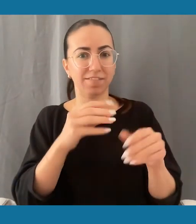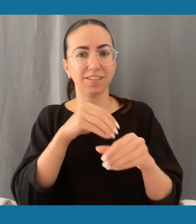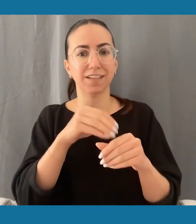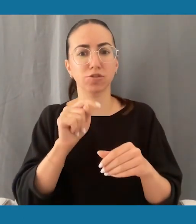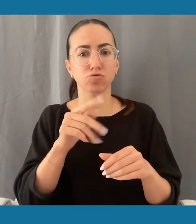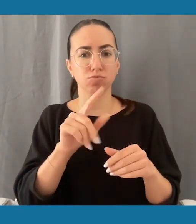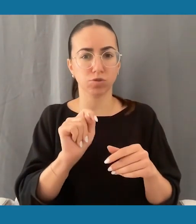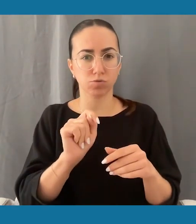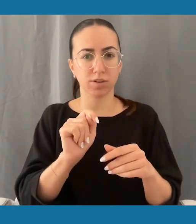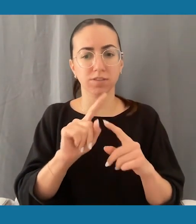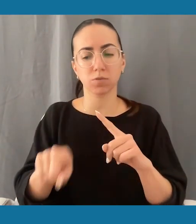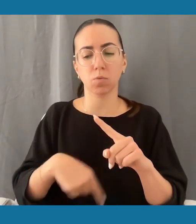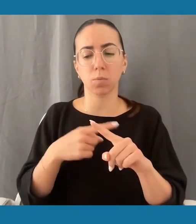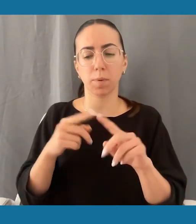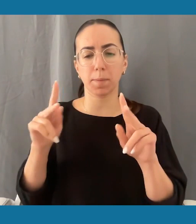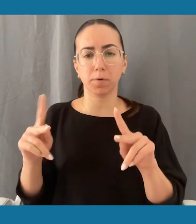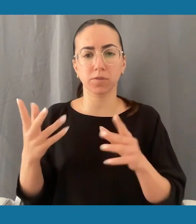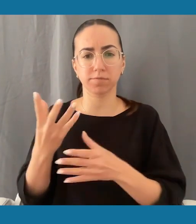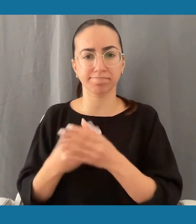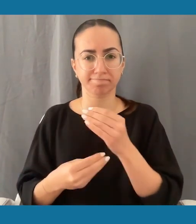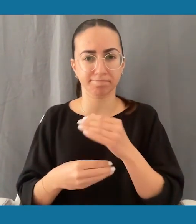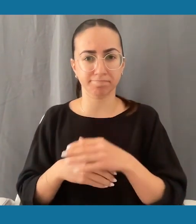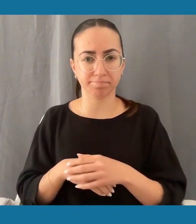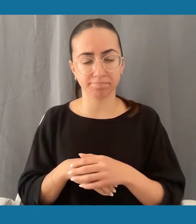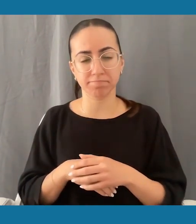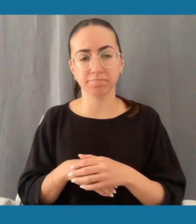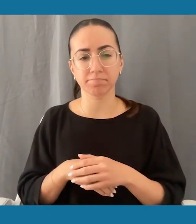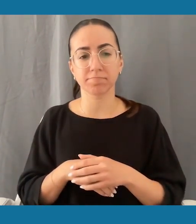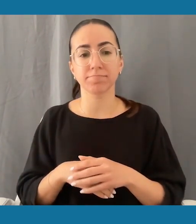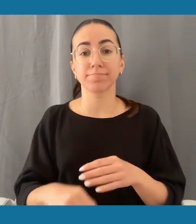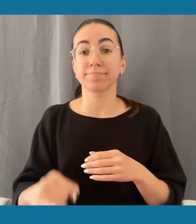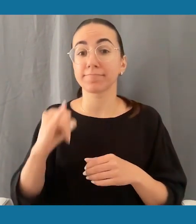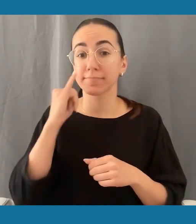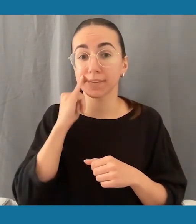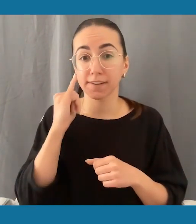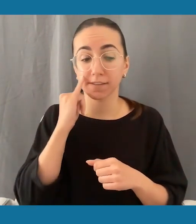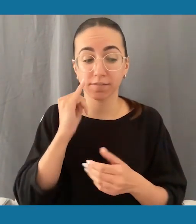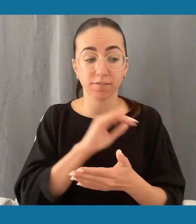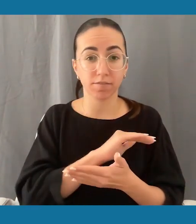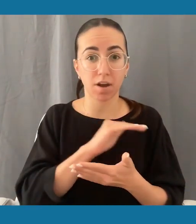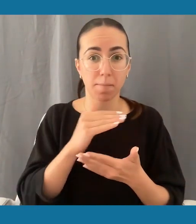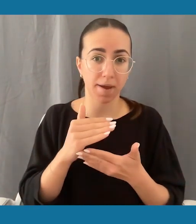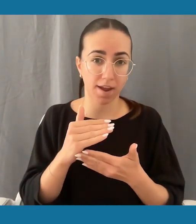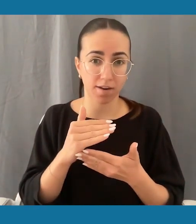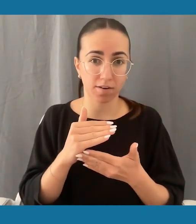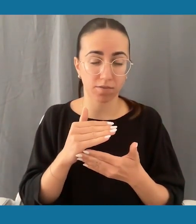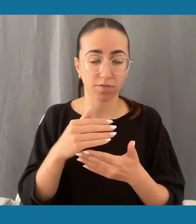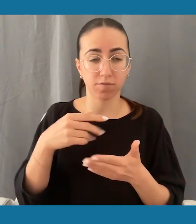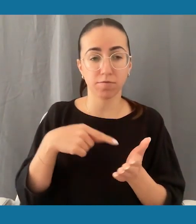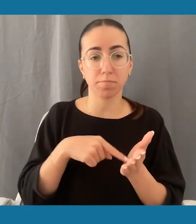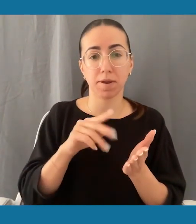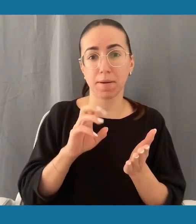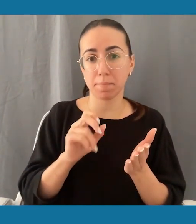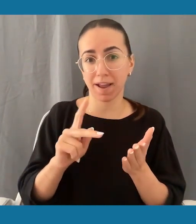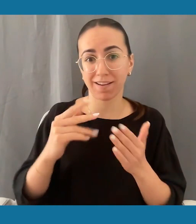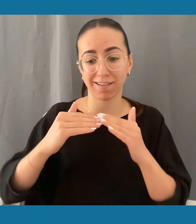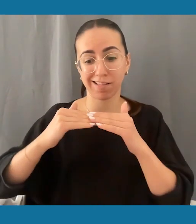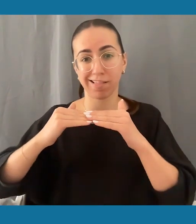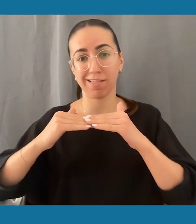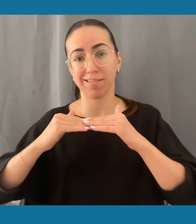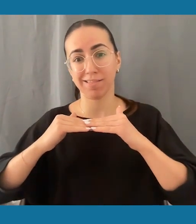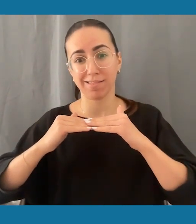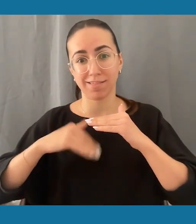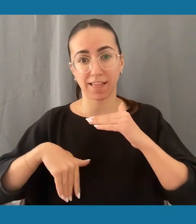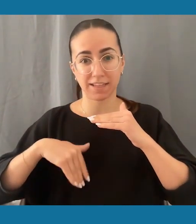the individual dies. If the amount of the payback is less than